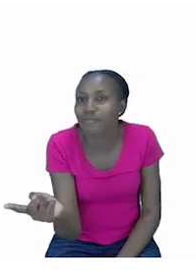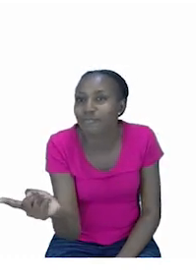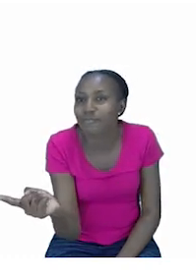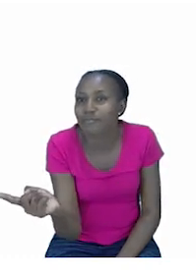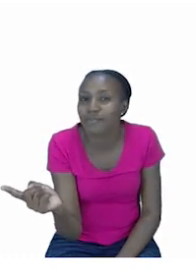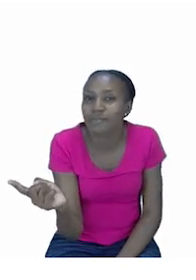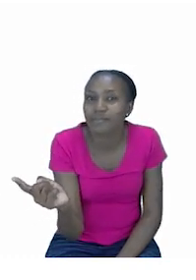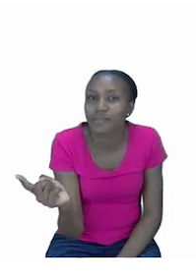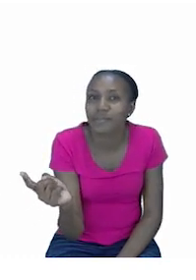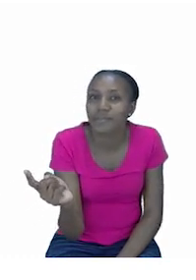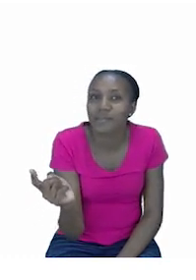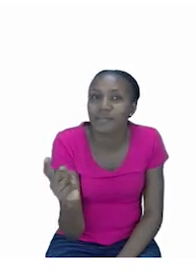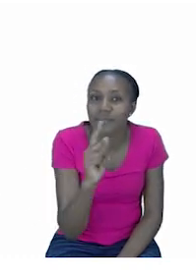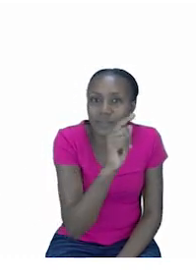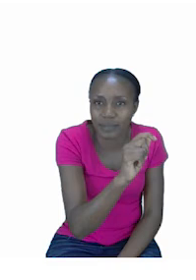They.